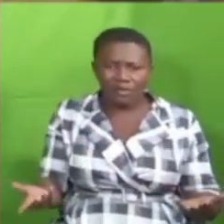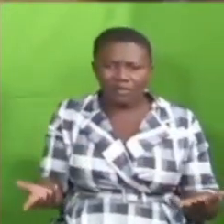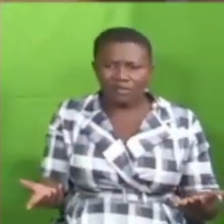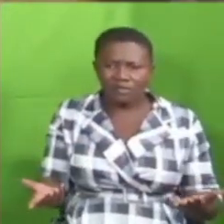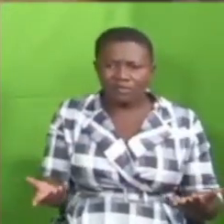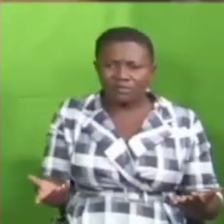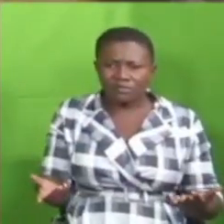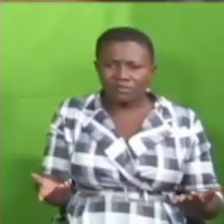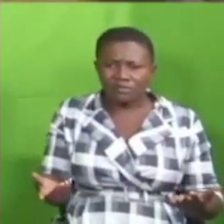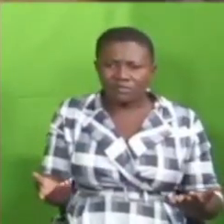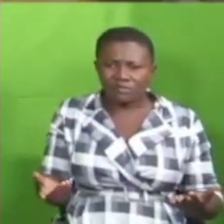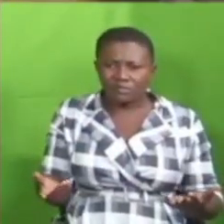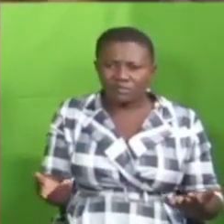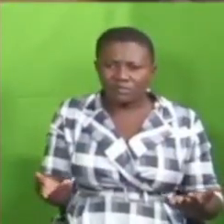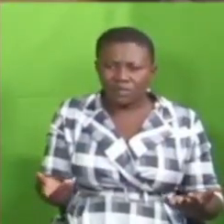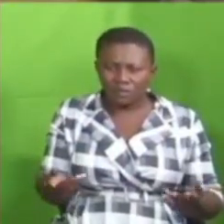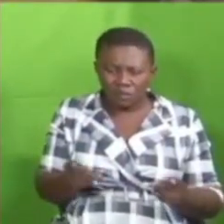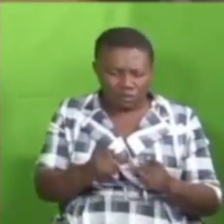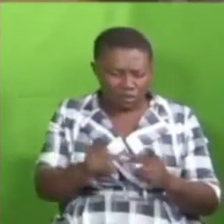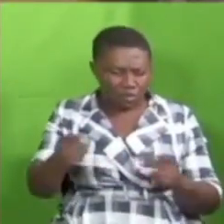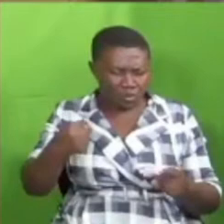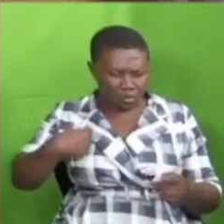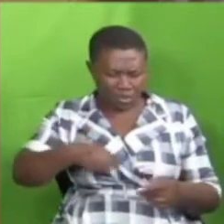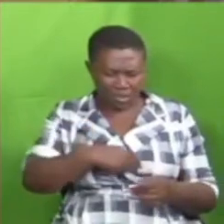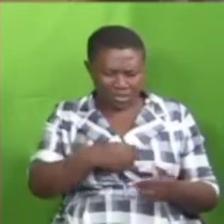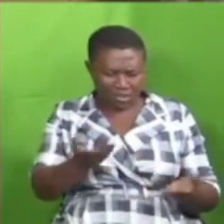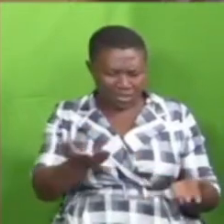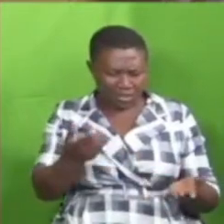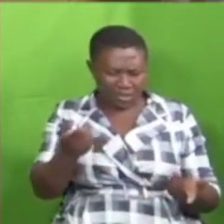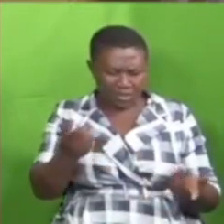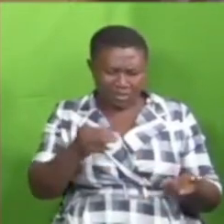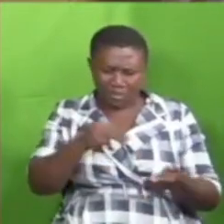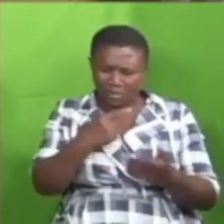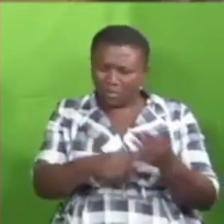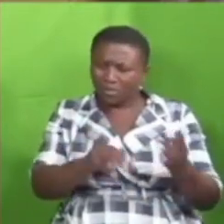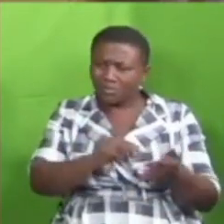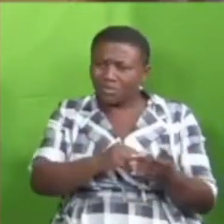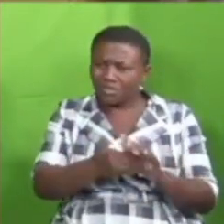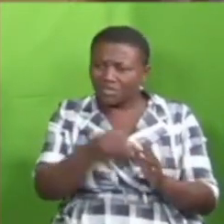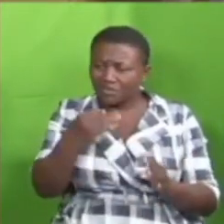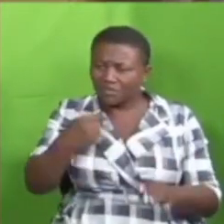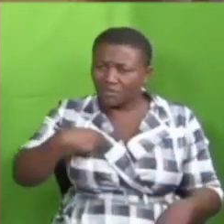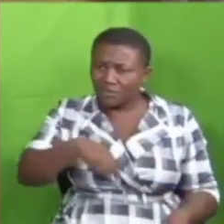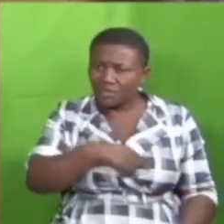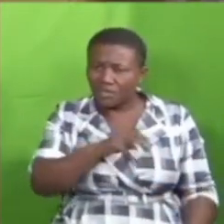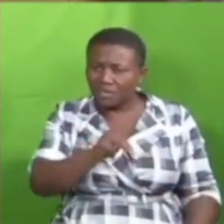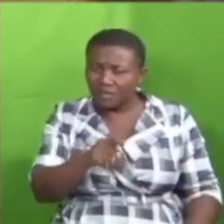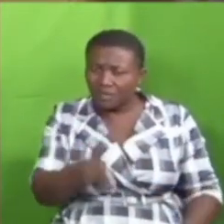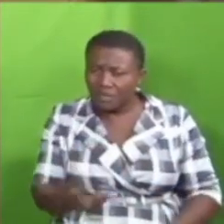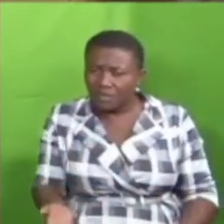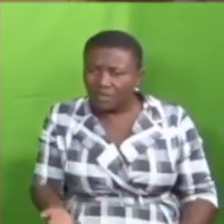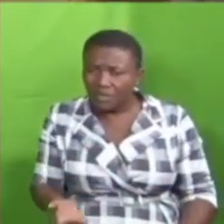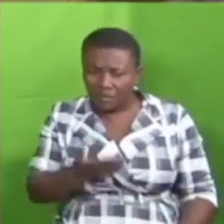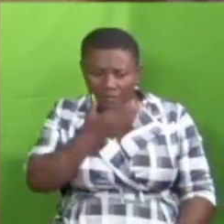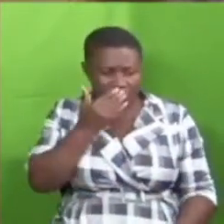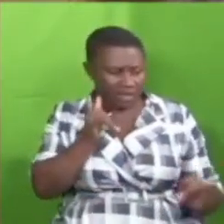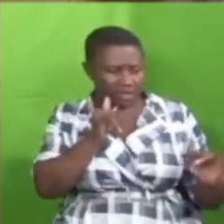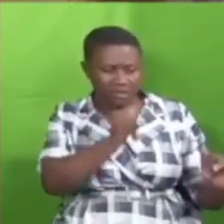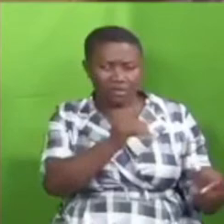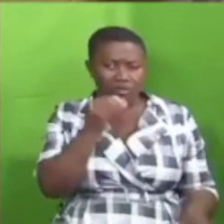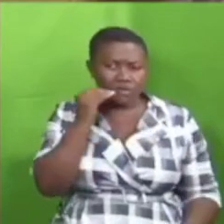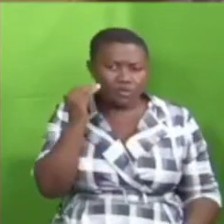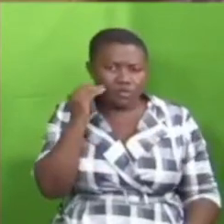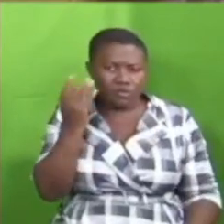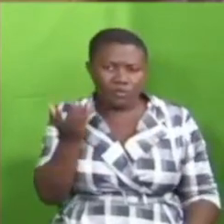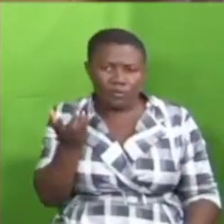nation, then where lies our being here? And I know some of our colleagues will not be coming again to this House. Are we going to be in the